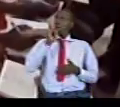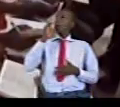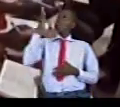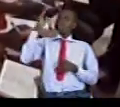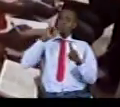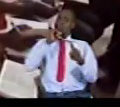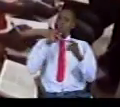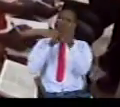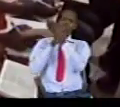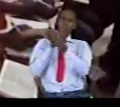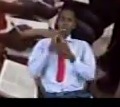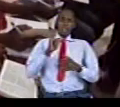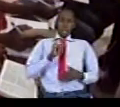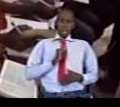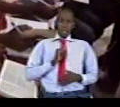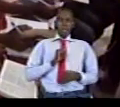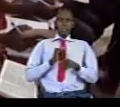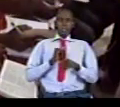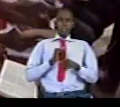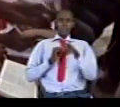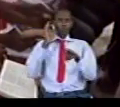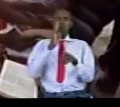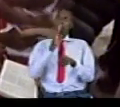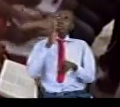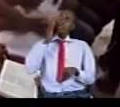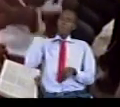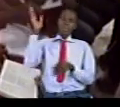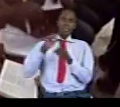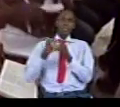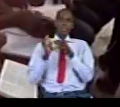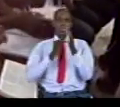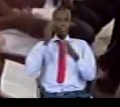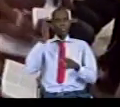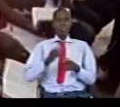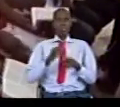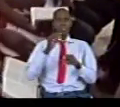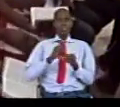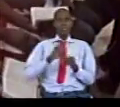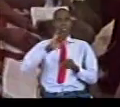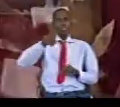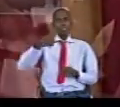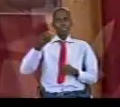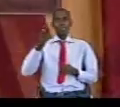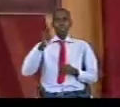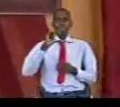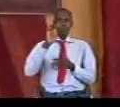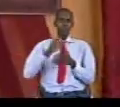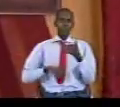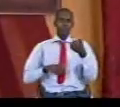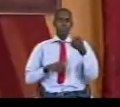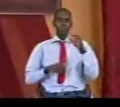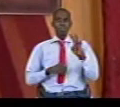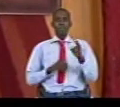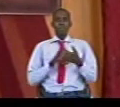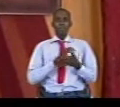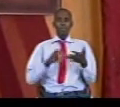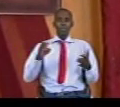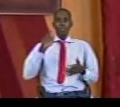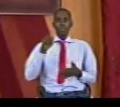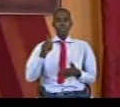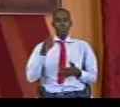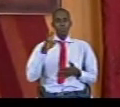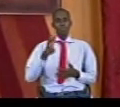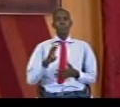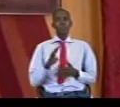there. Look at John, look at John. John chapter 17, we're looking at verse 24. Father, I